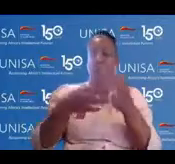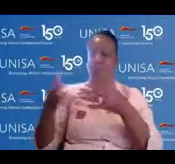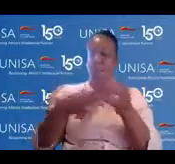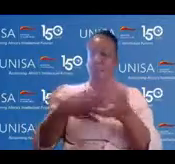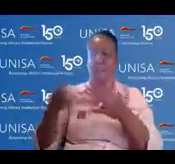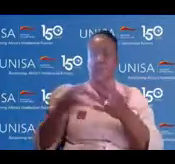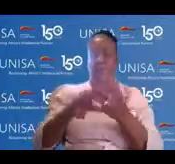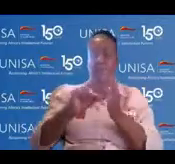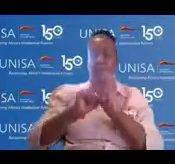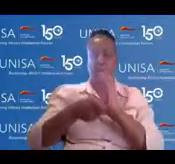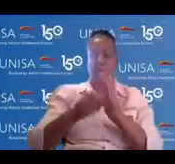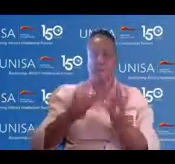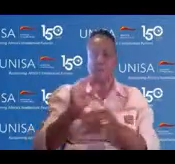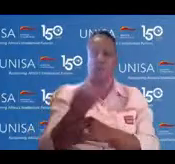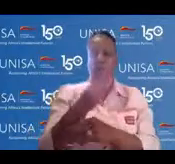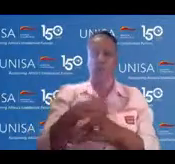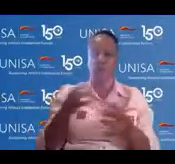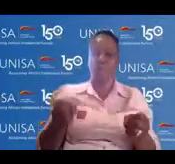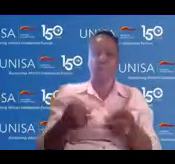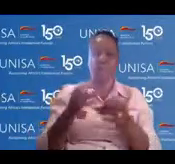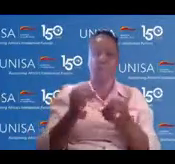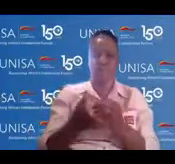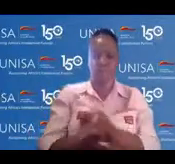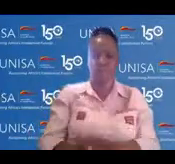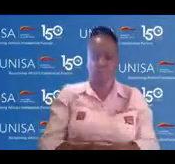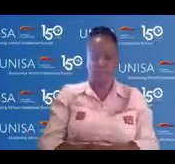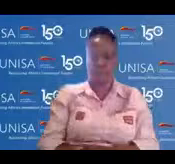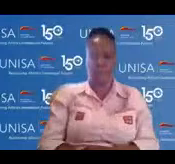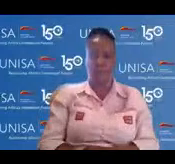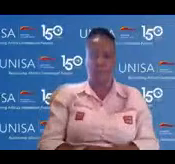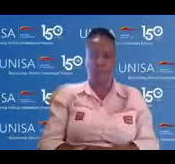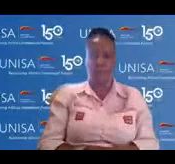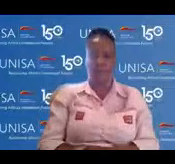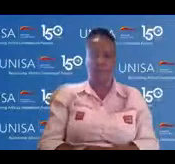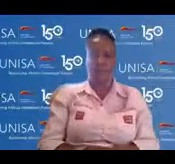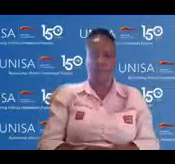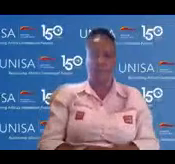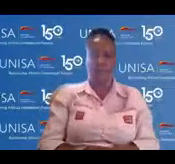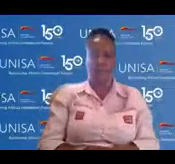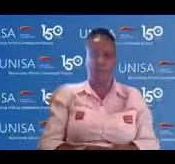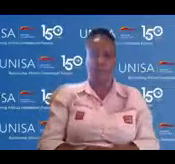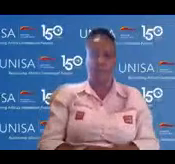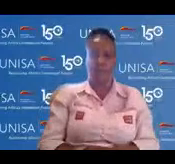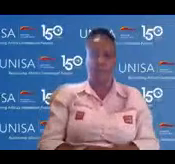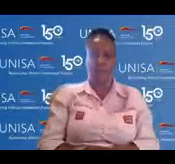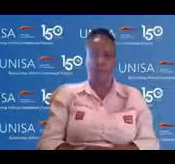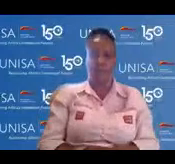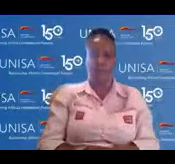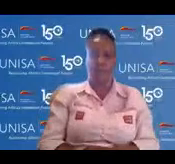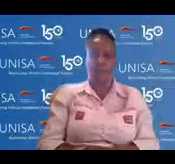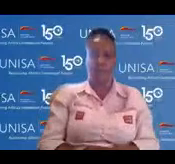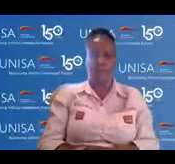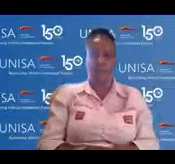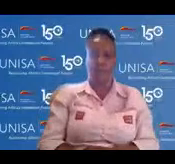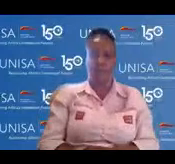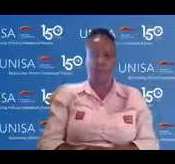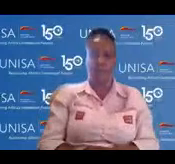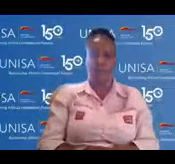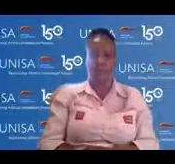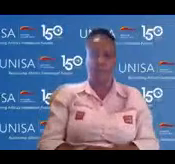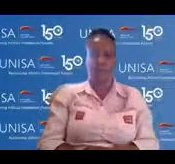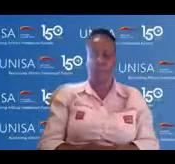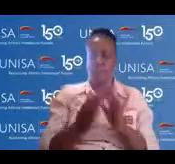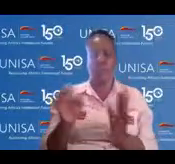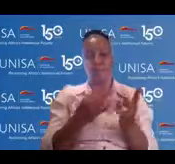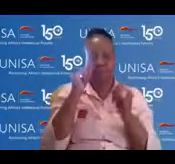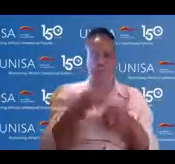not only quadriplegia. Students, Seeing that now you are aware, now you know the benefits of